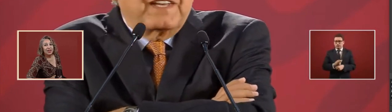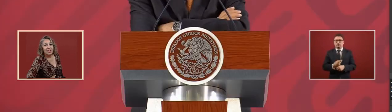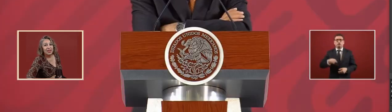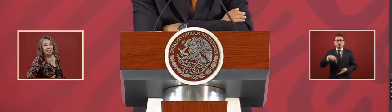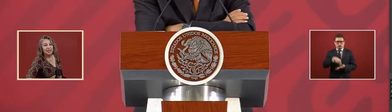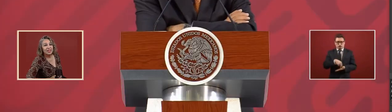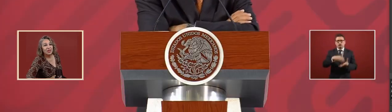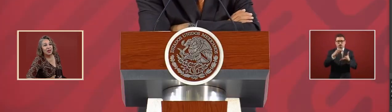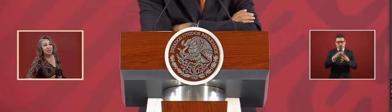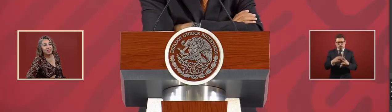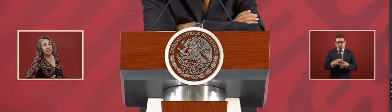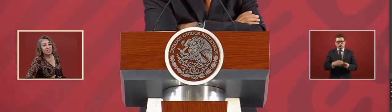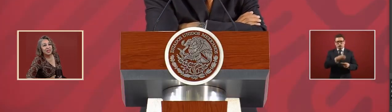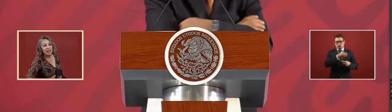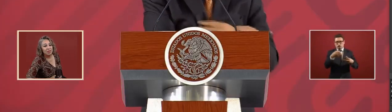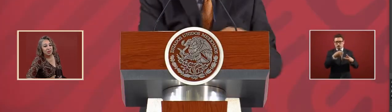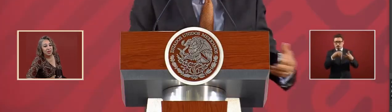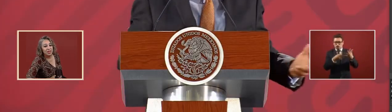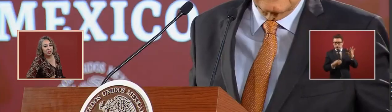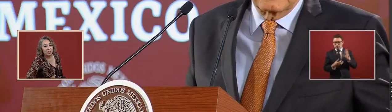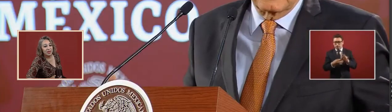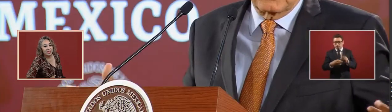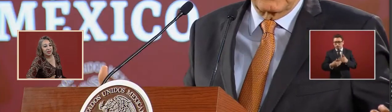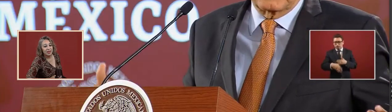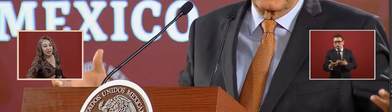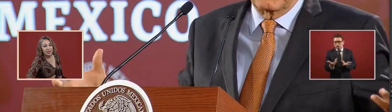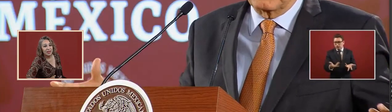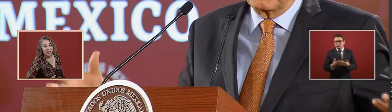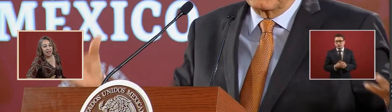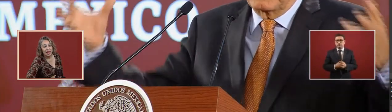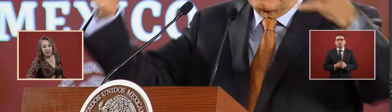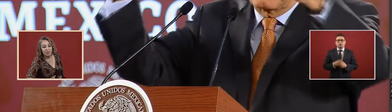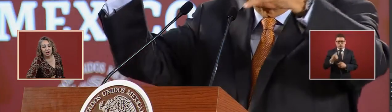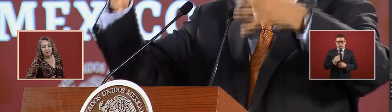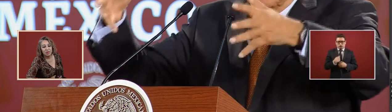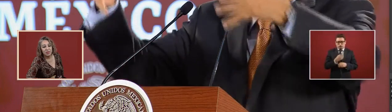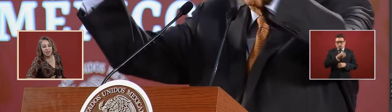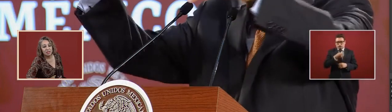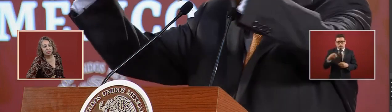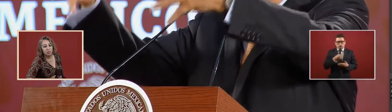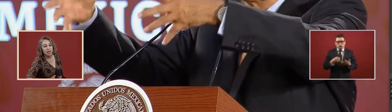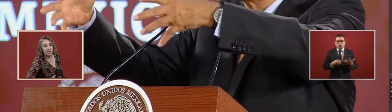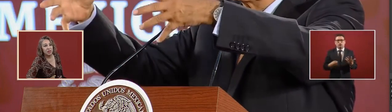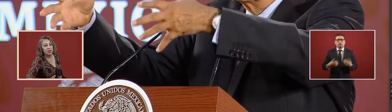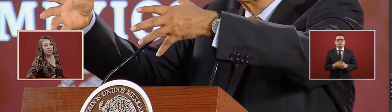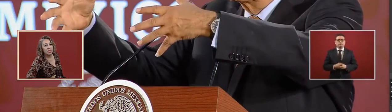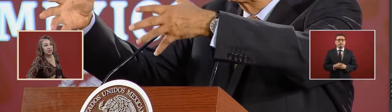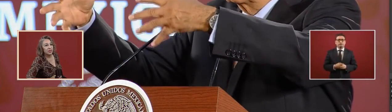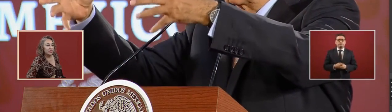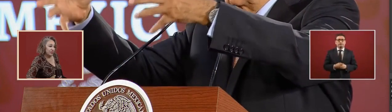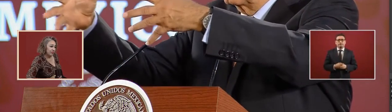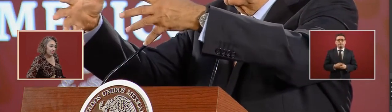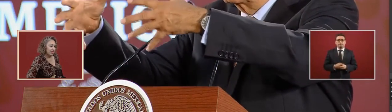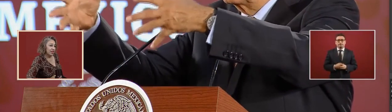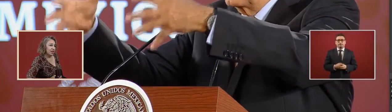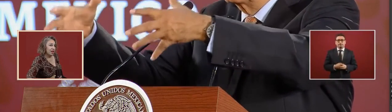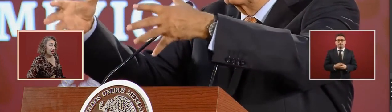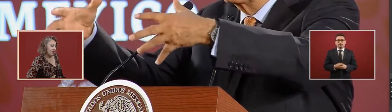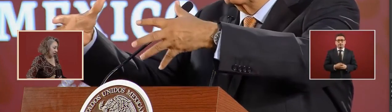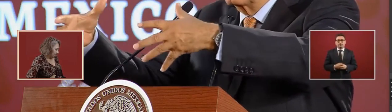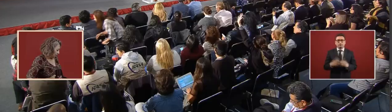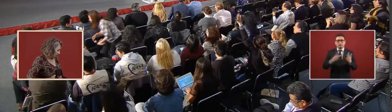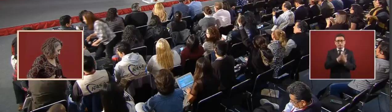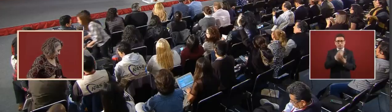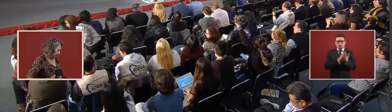es ordenar. So on the first es, I'm going to order estoy haciendo es ordenar. And what I'm doing pues, is putting este, in order todo lo que es el